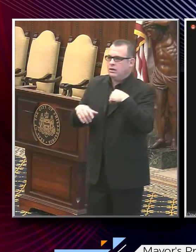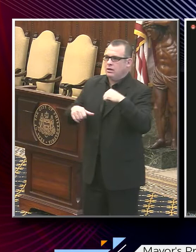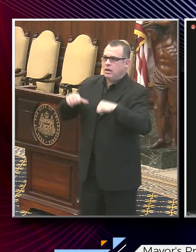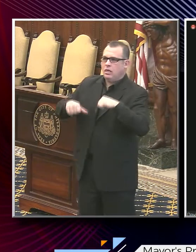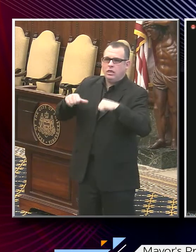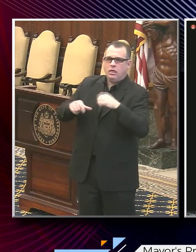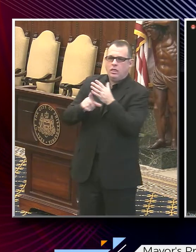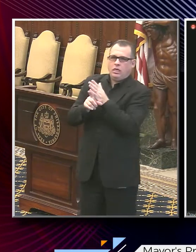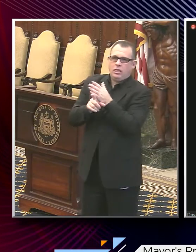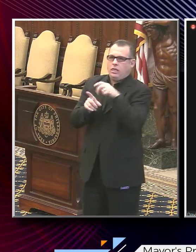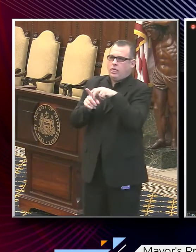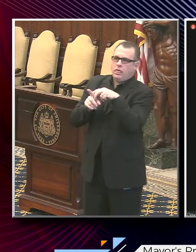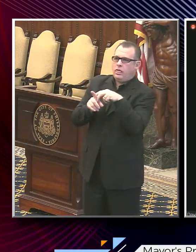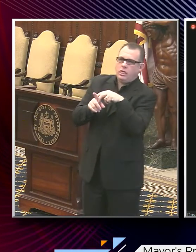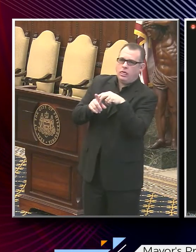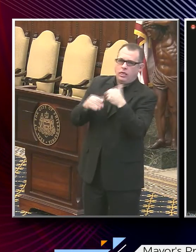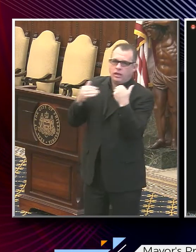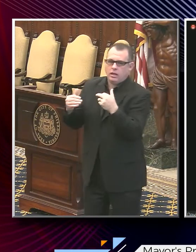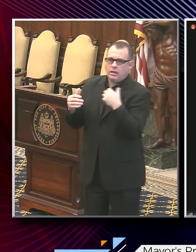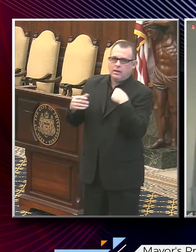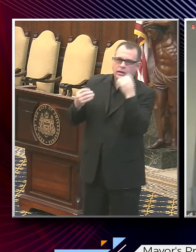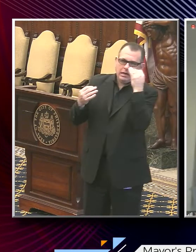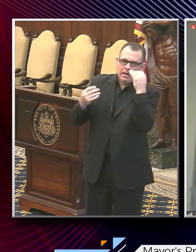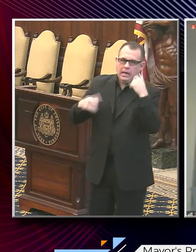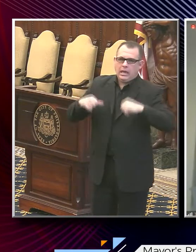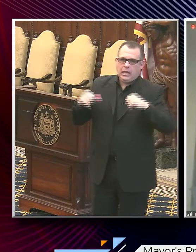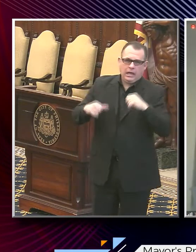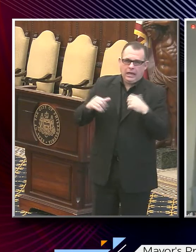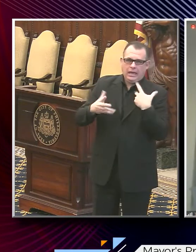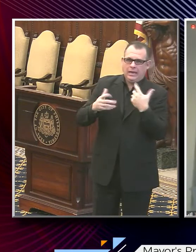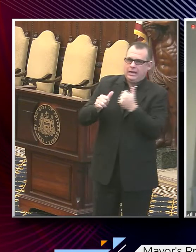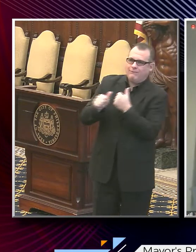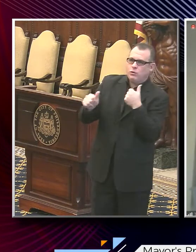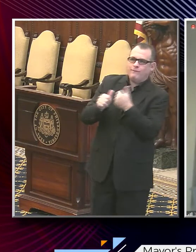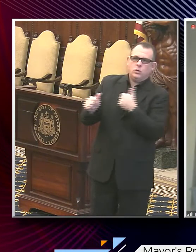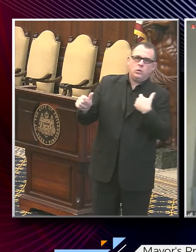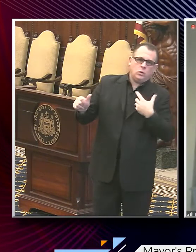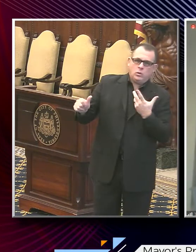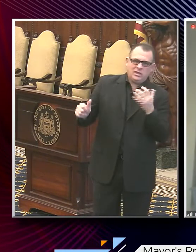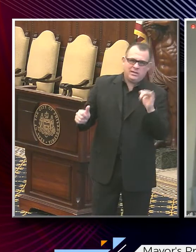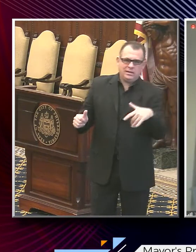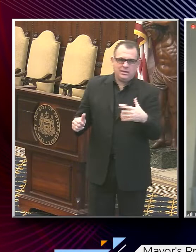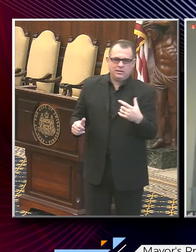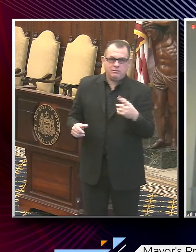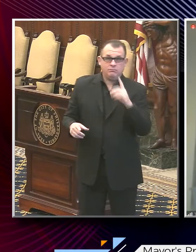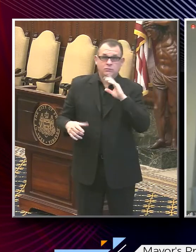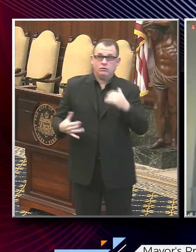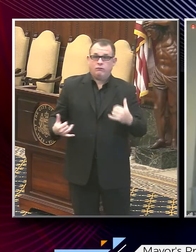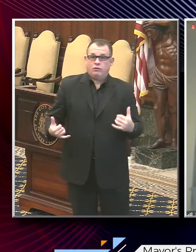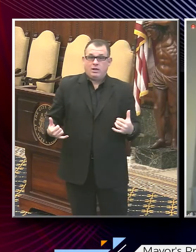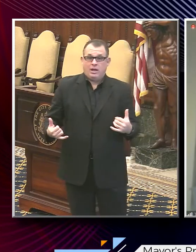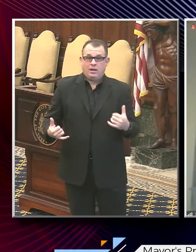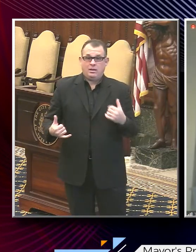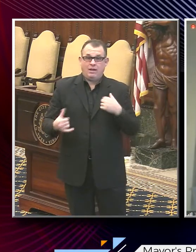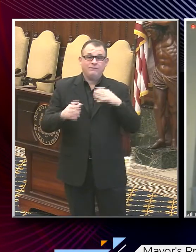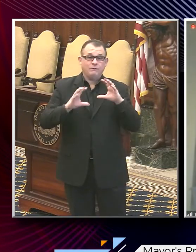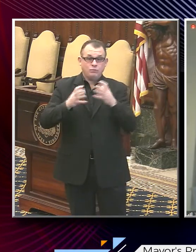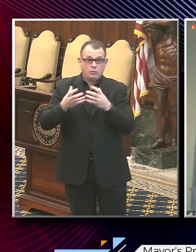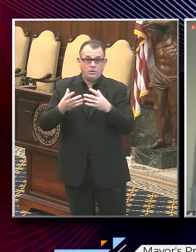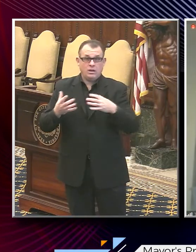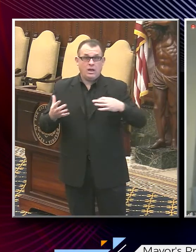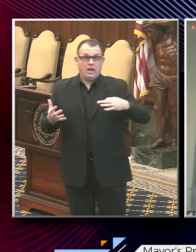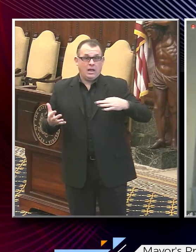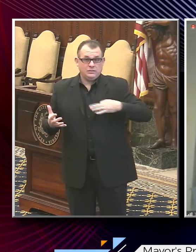on the fence, not making an appointment affirmatively. Right. So first of all, right now we still have a pretty limited group of people who